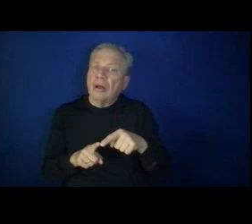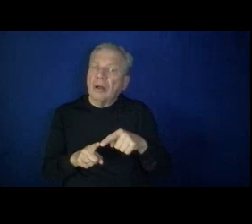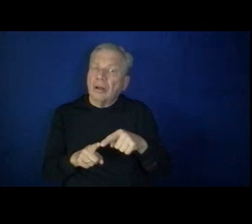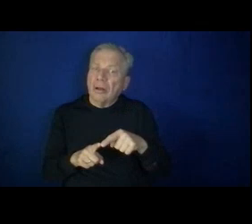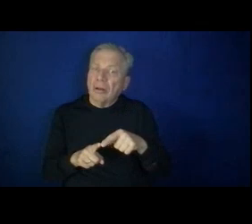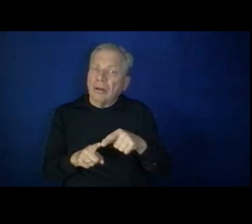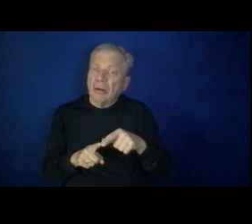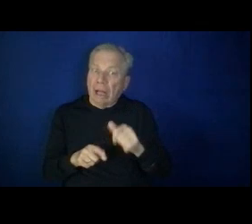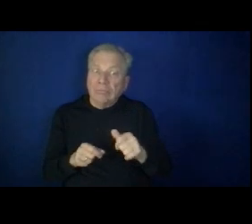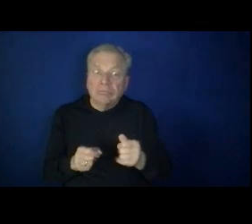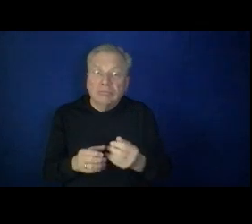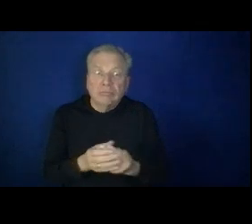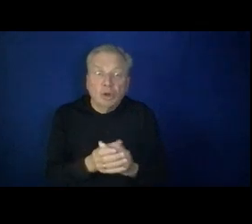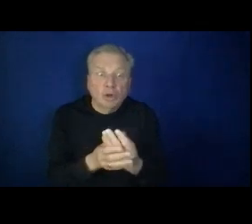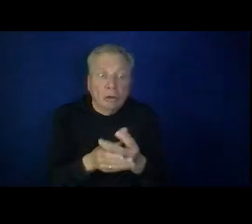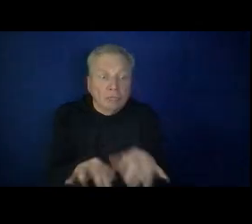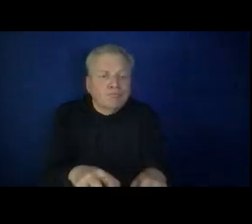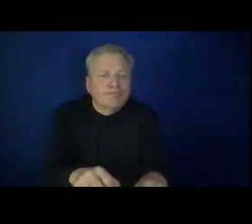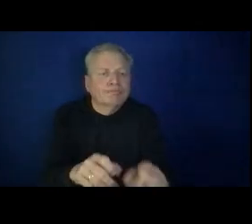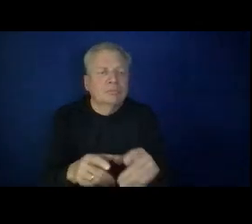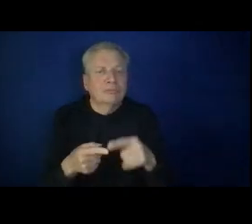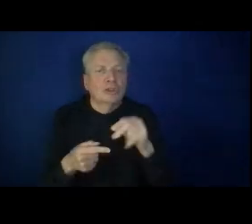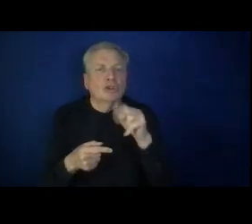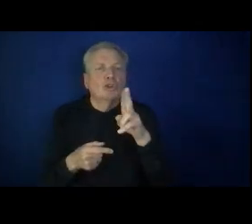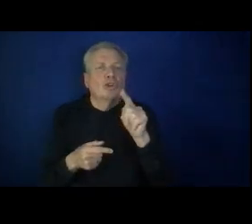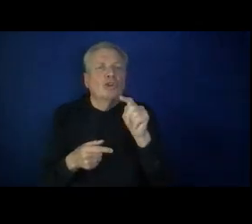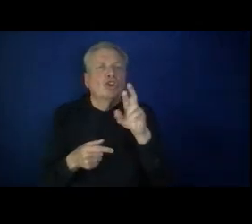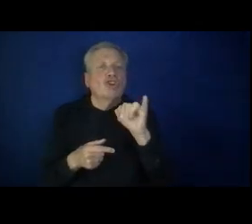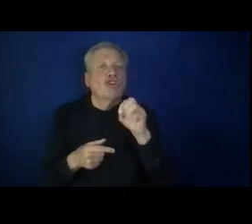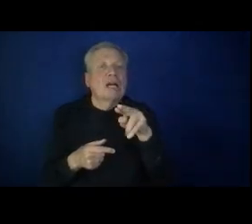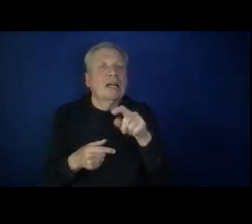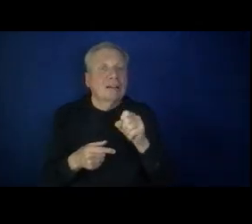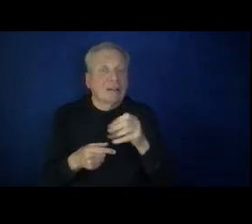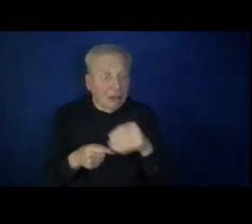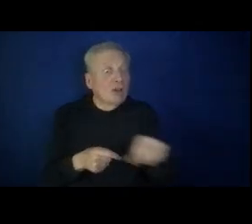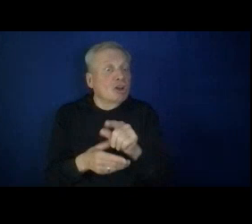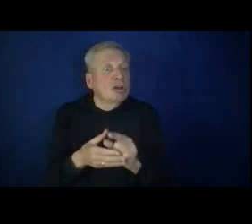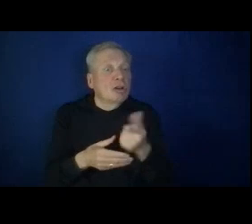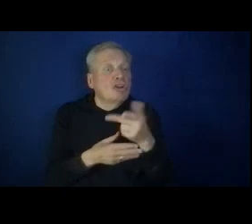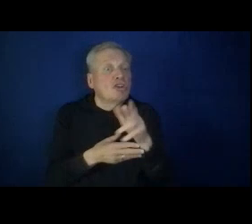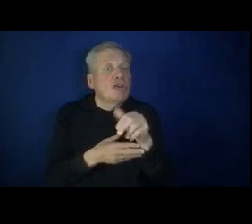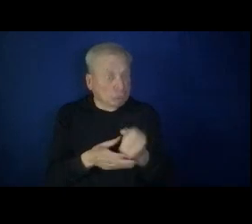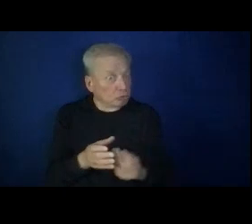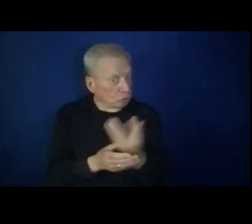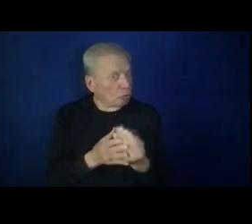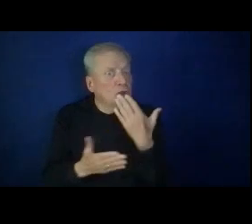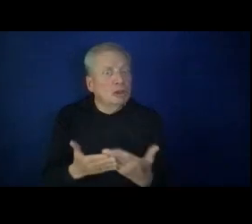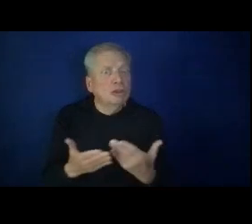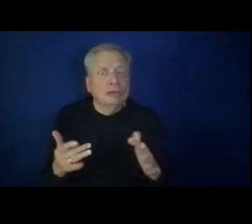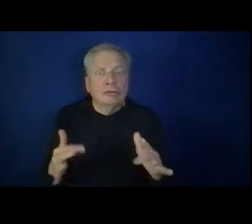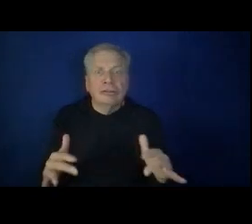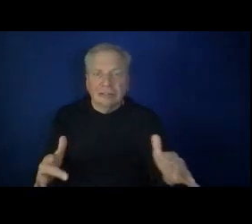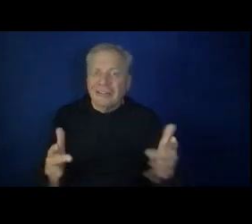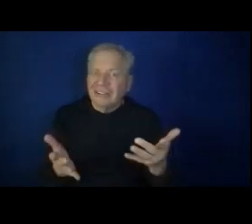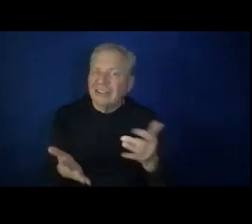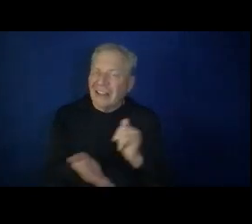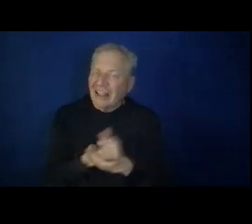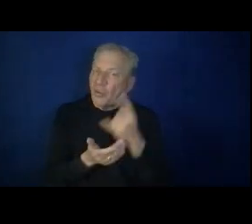nutrients. Plants are being able, are growing rapidly. That's one way that you can